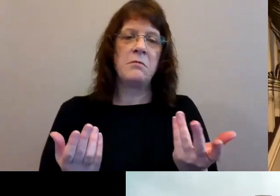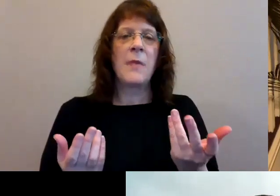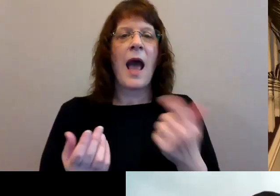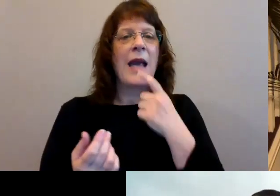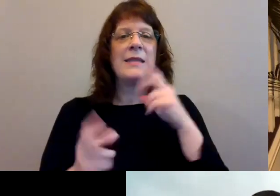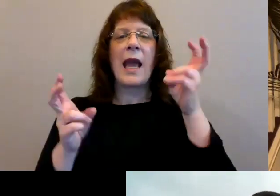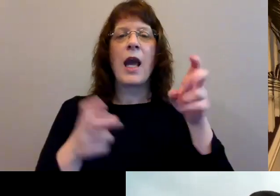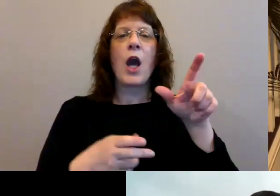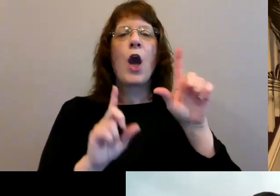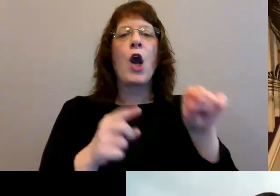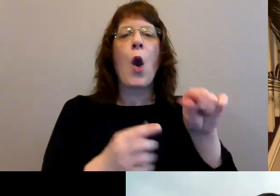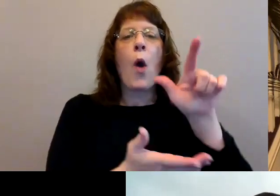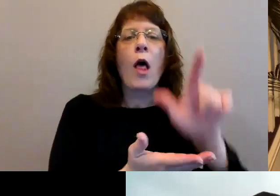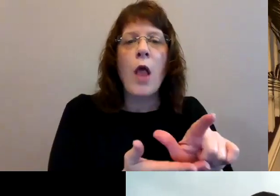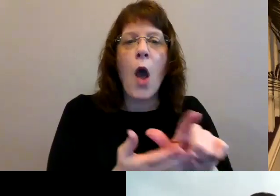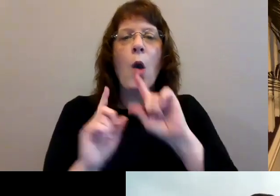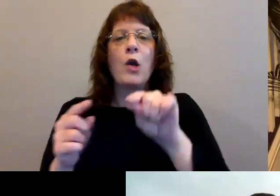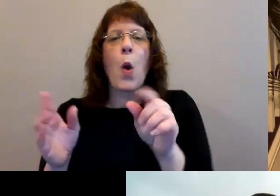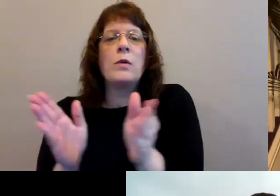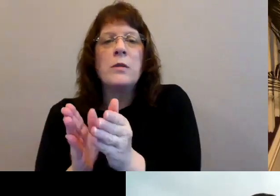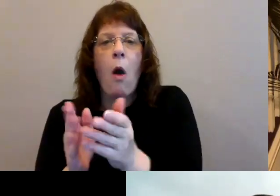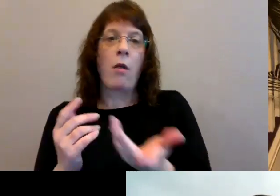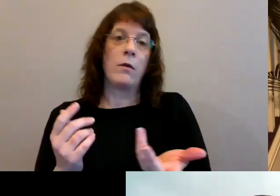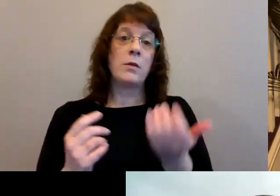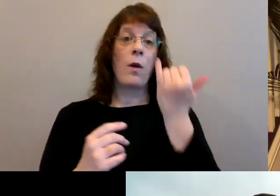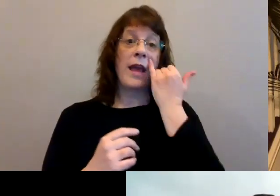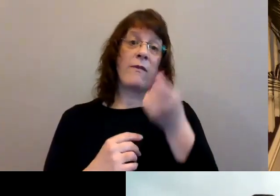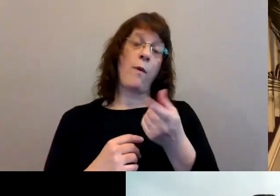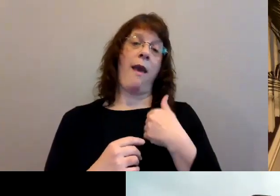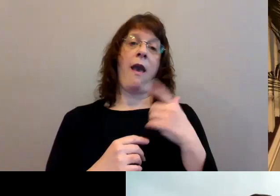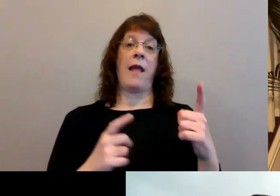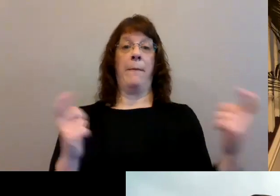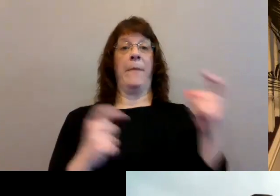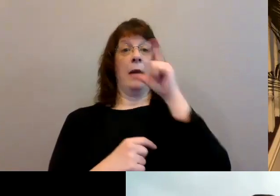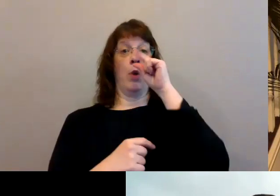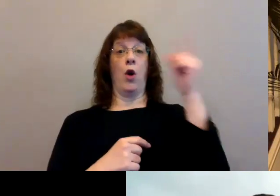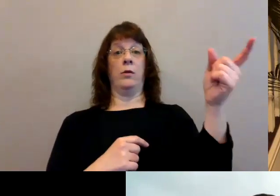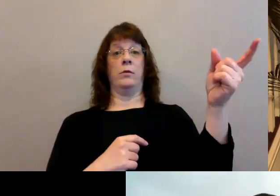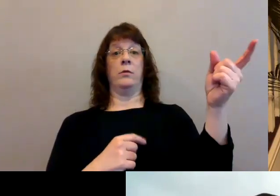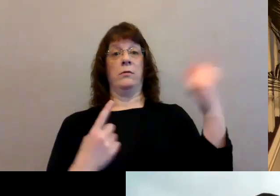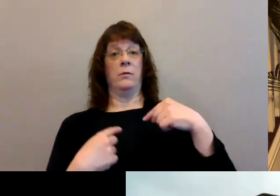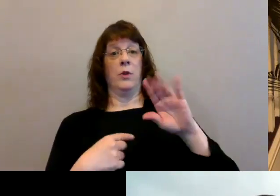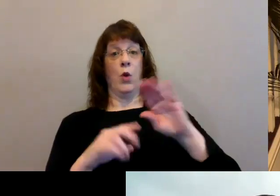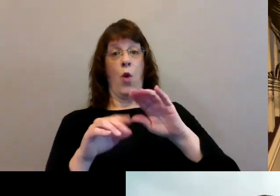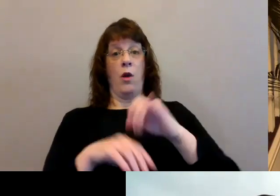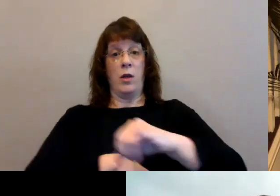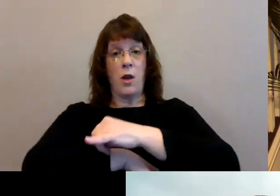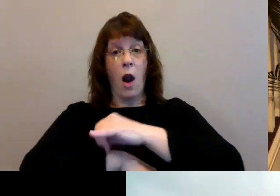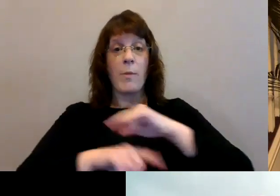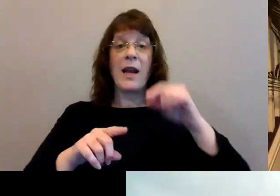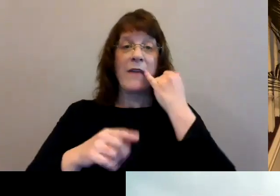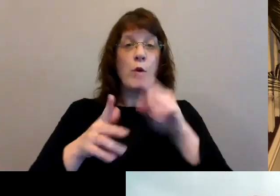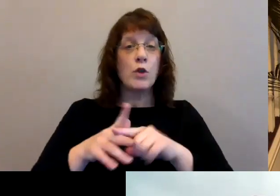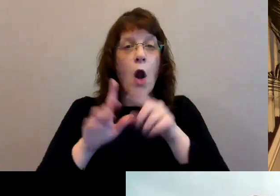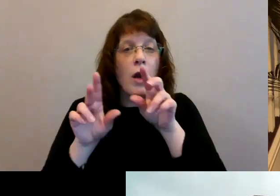so like the big stuff is like obviously cool, you know, if you have like big birds coming to in your yard and so on. But if you start looking